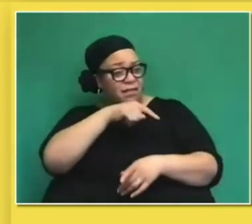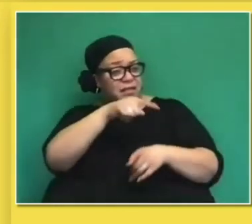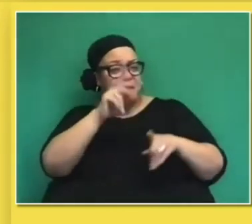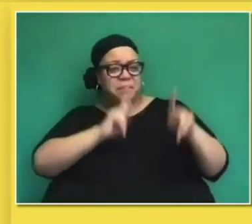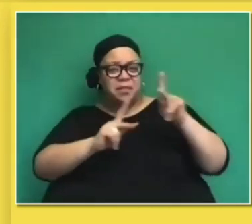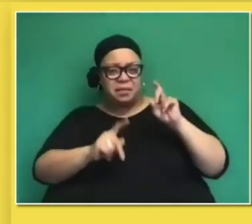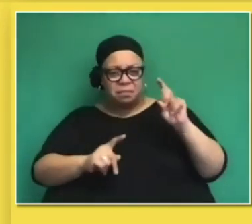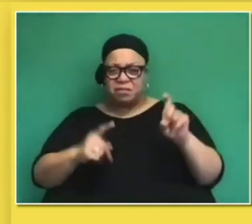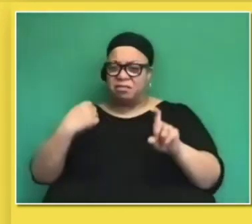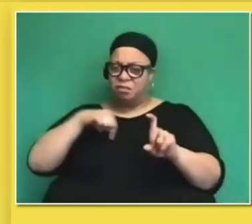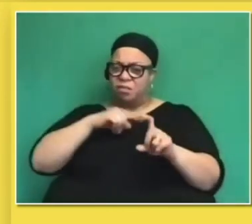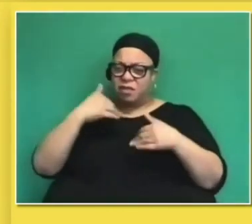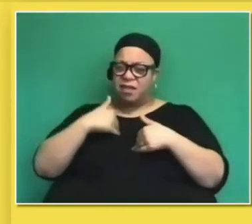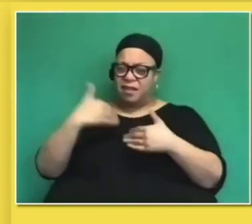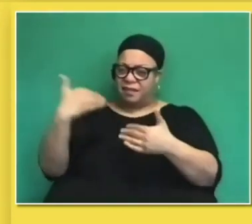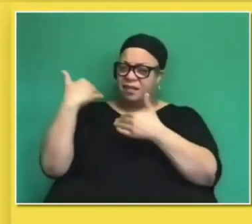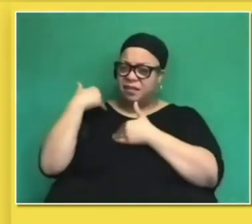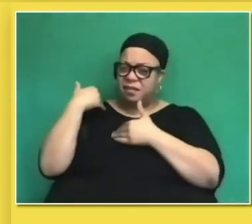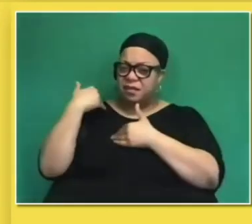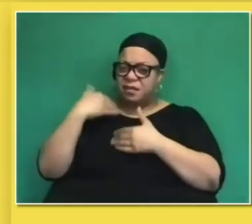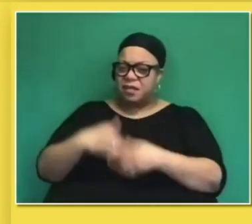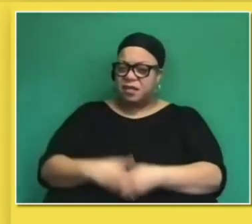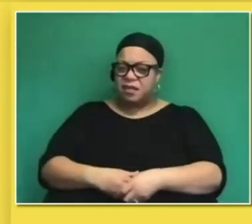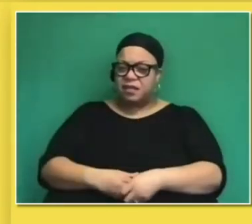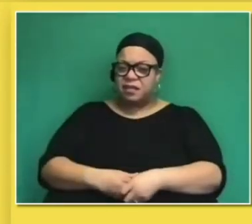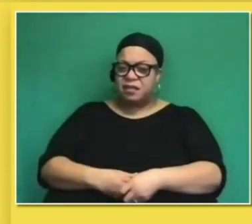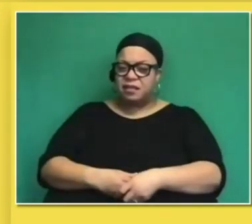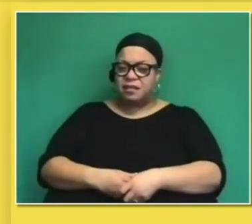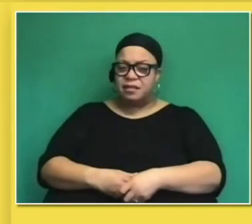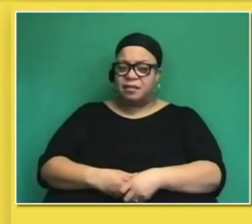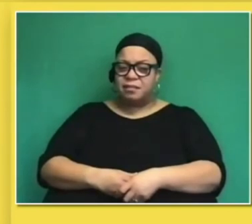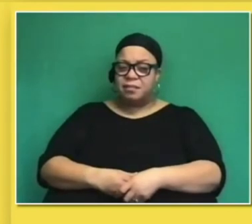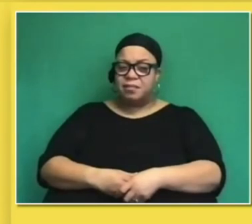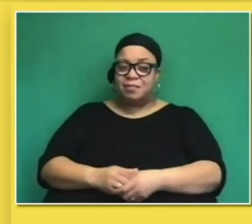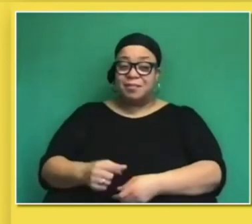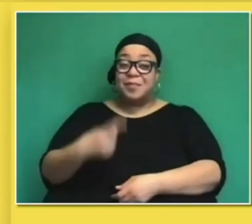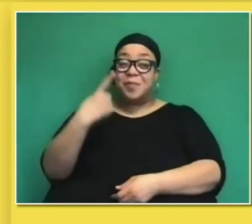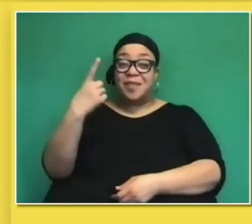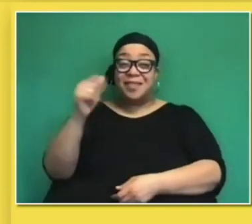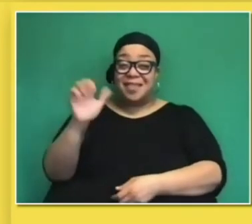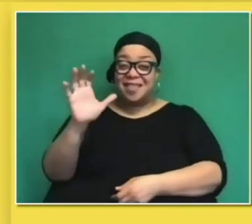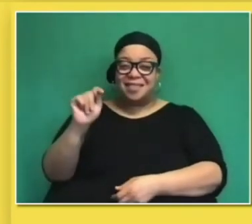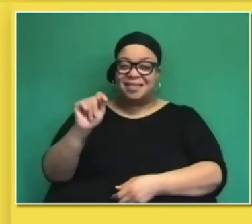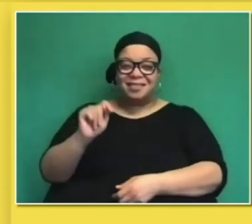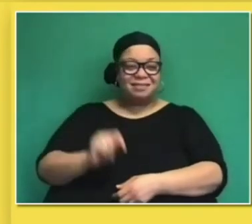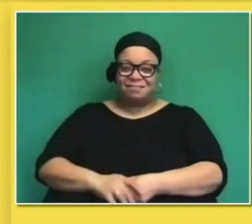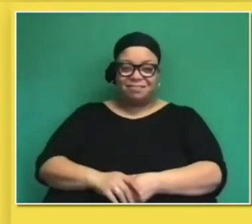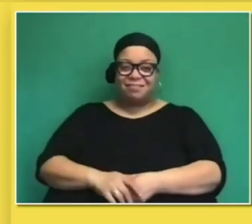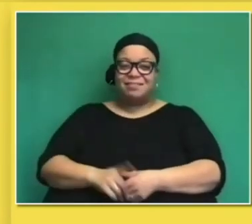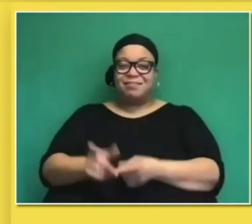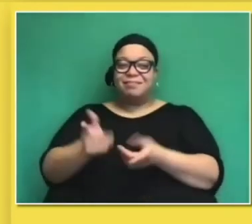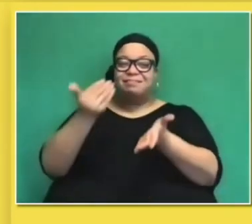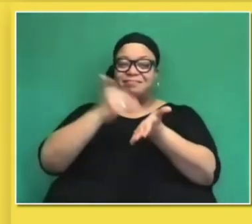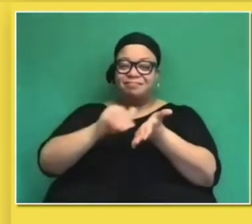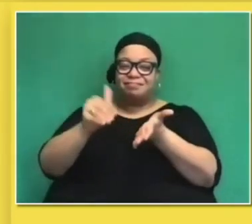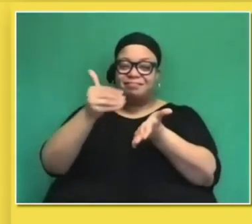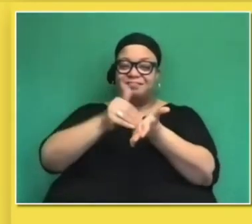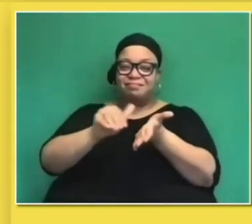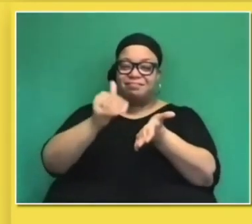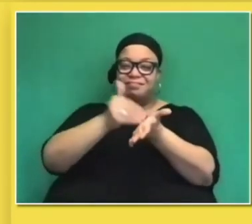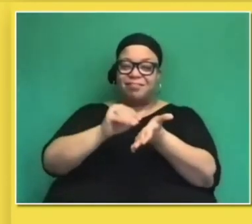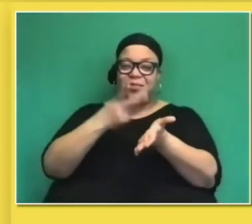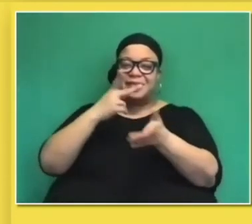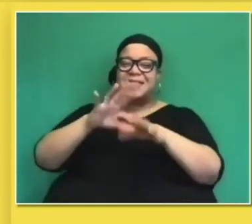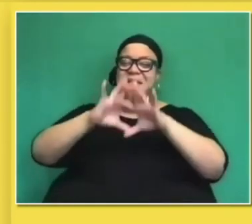life's highway. True compassion is more than flinging a coin to a beggar. It comes to see that an edifice